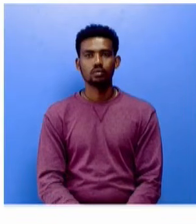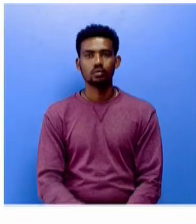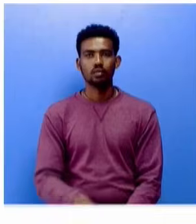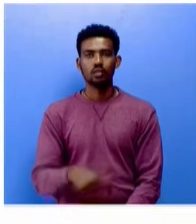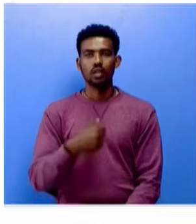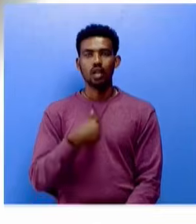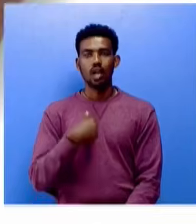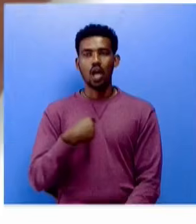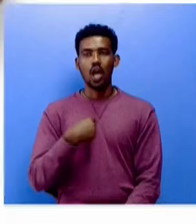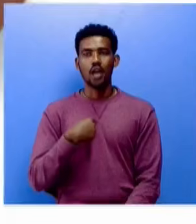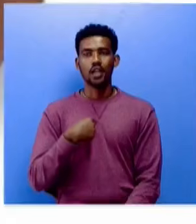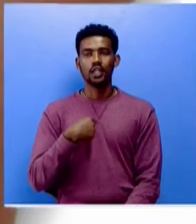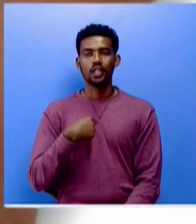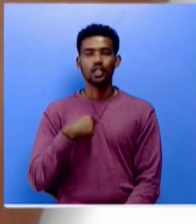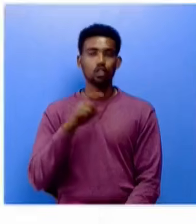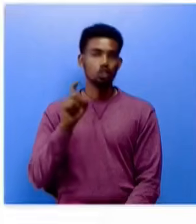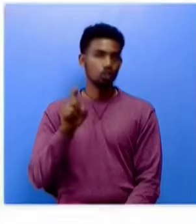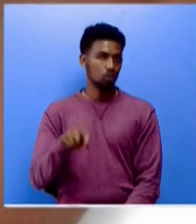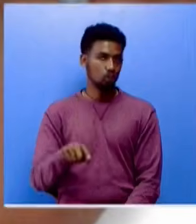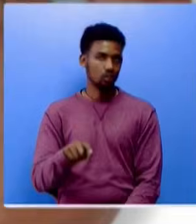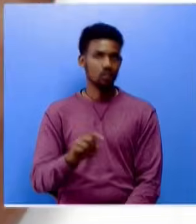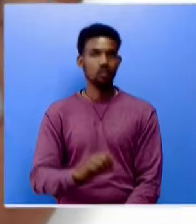I should